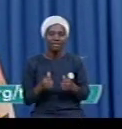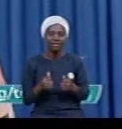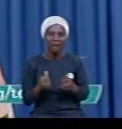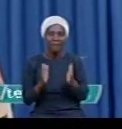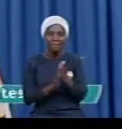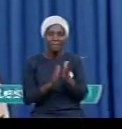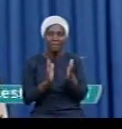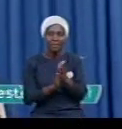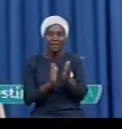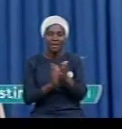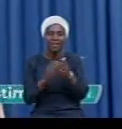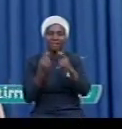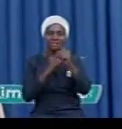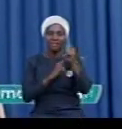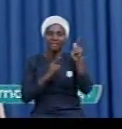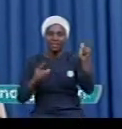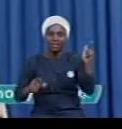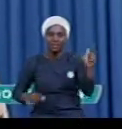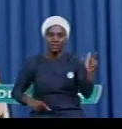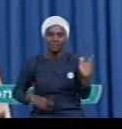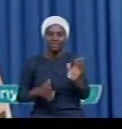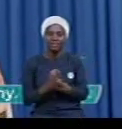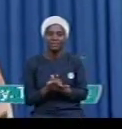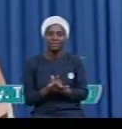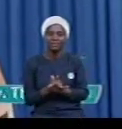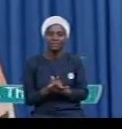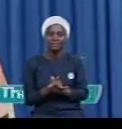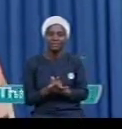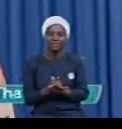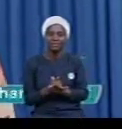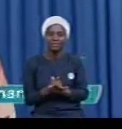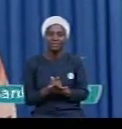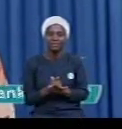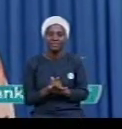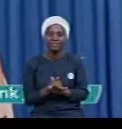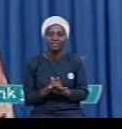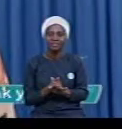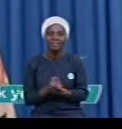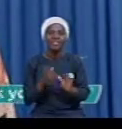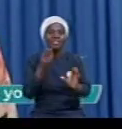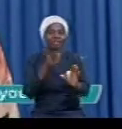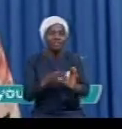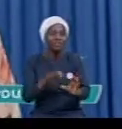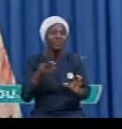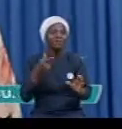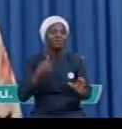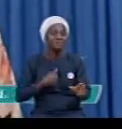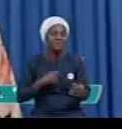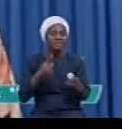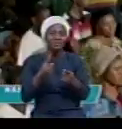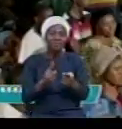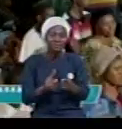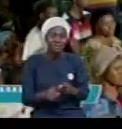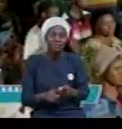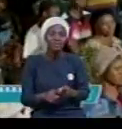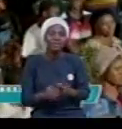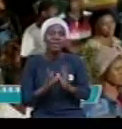Praise the Lord. Eba Mike, hallelujah.